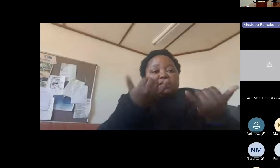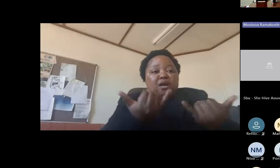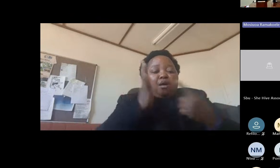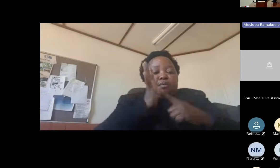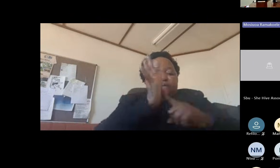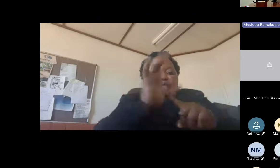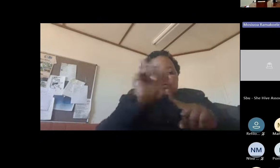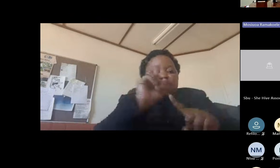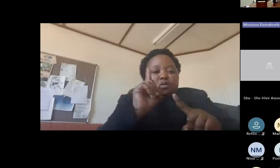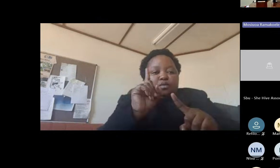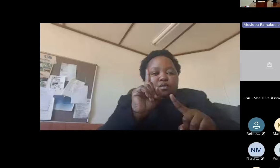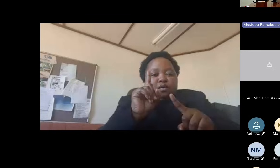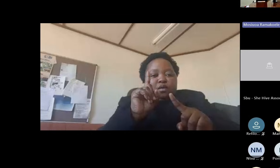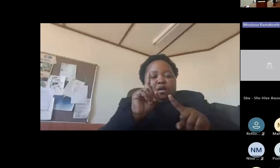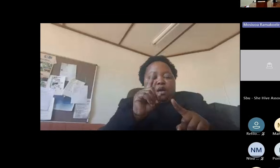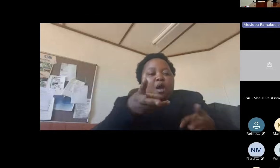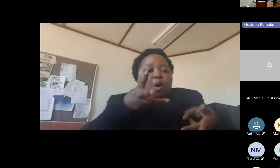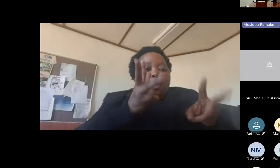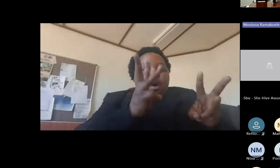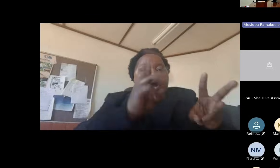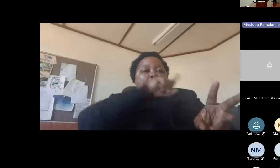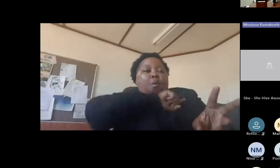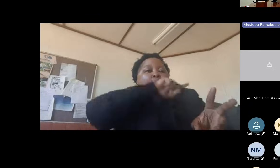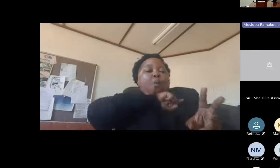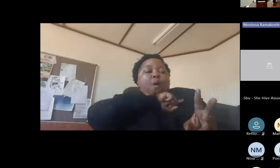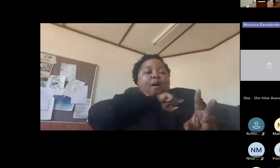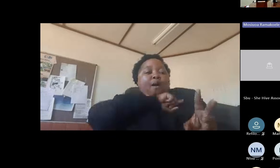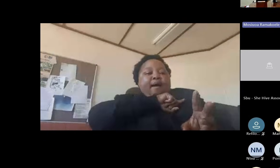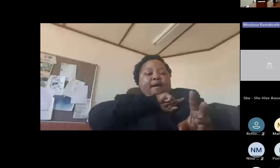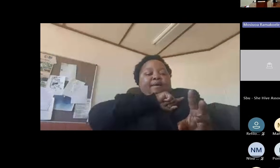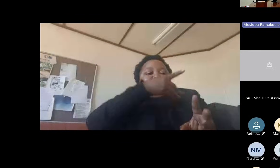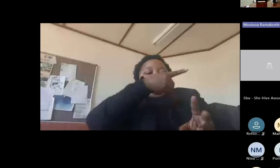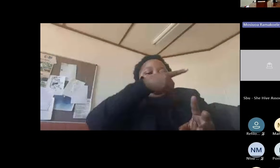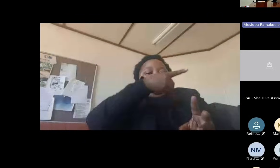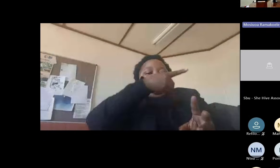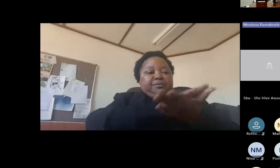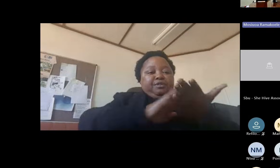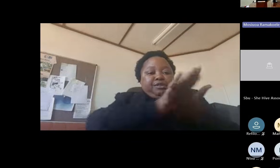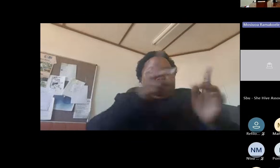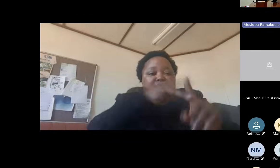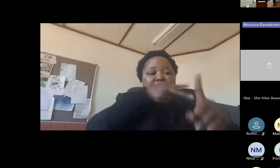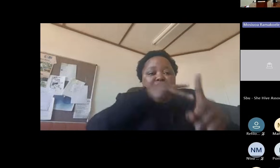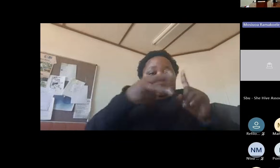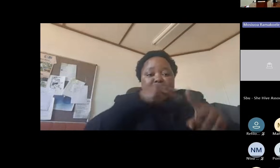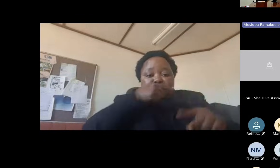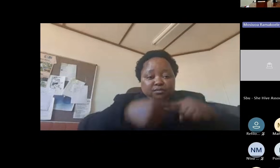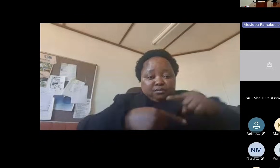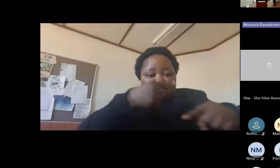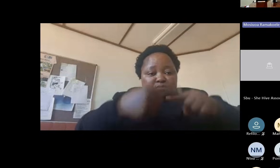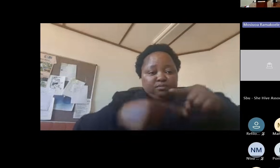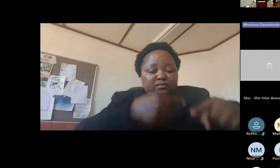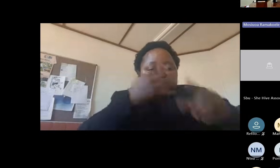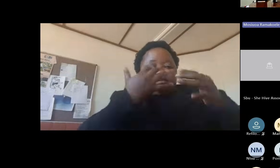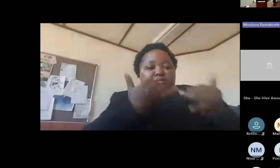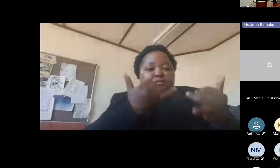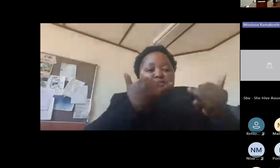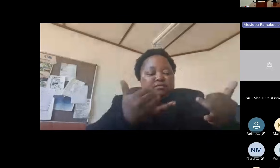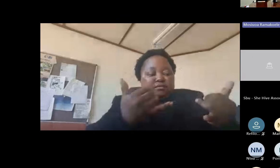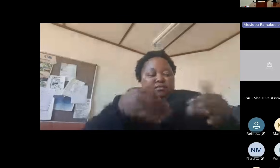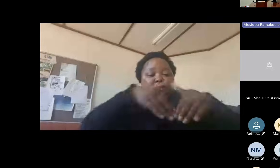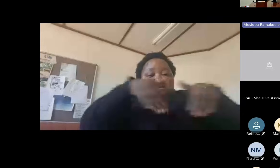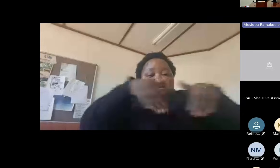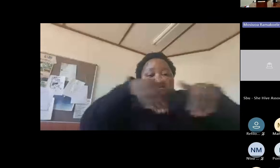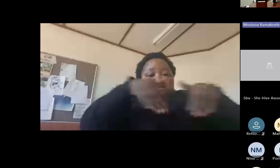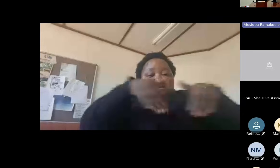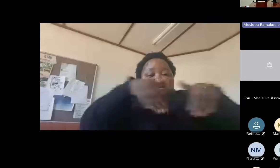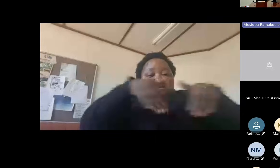to why GBV is still continuing despite a comprehensive, although limited legislative architecture